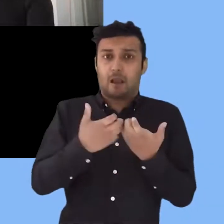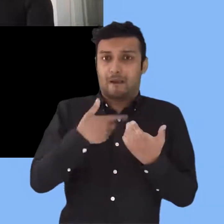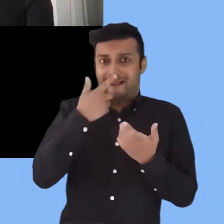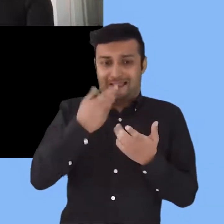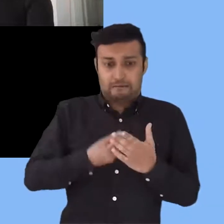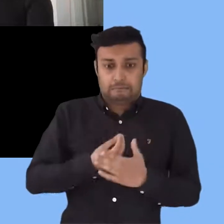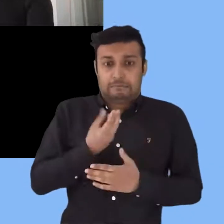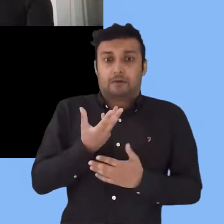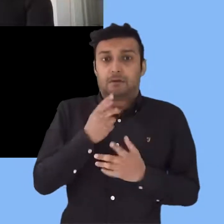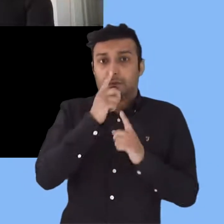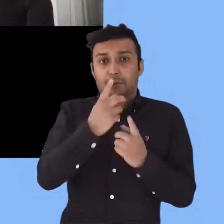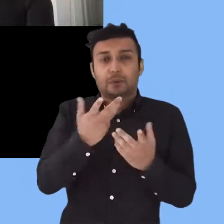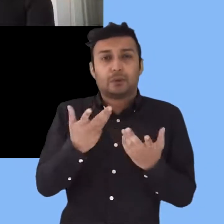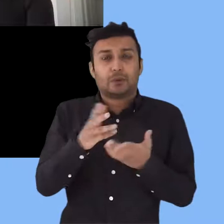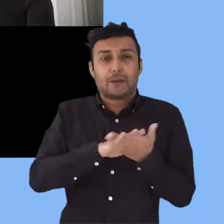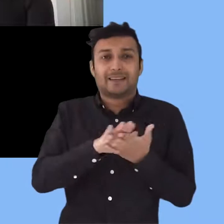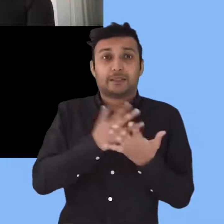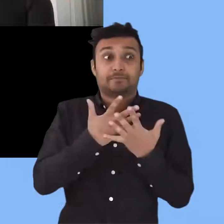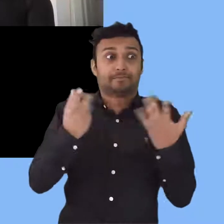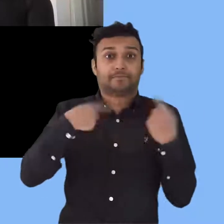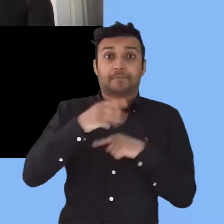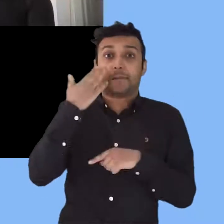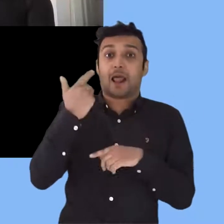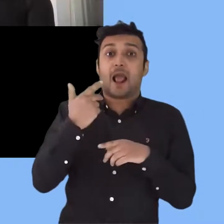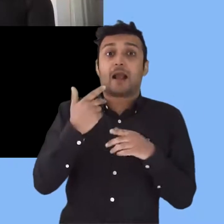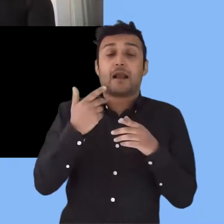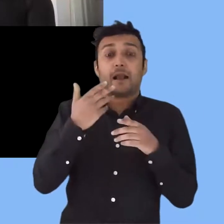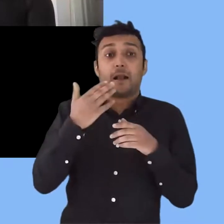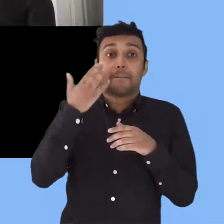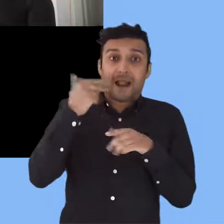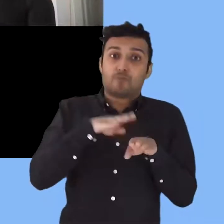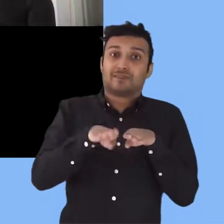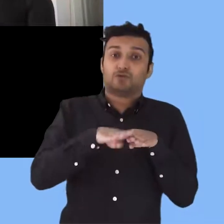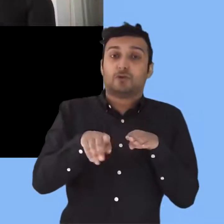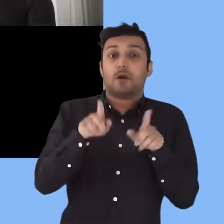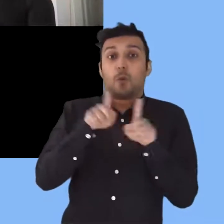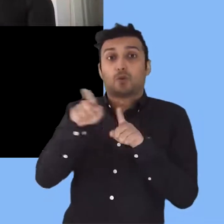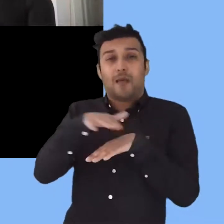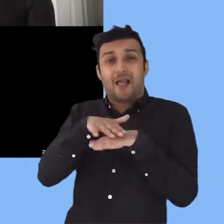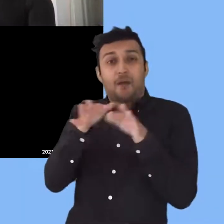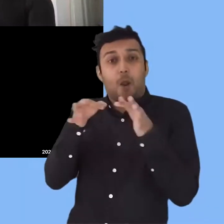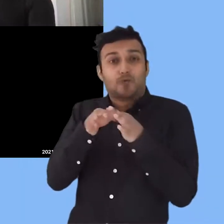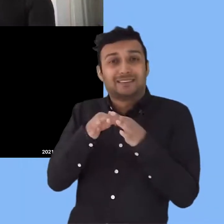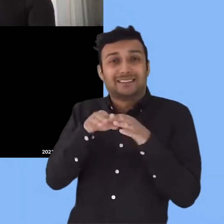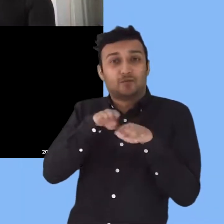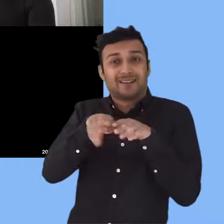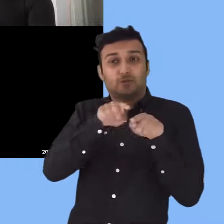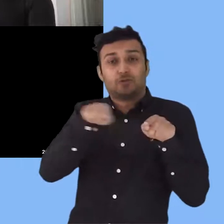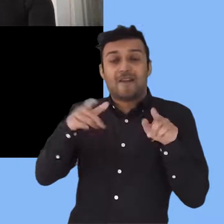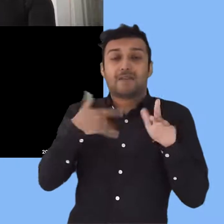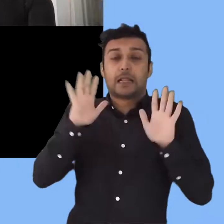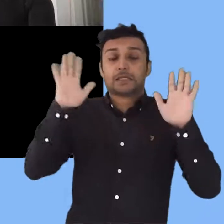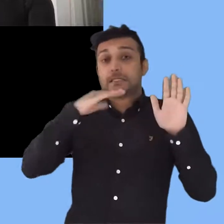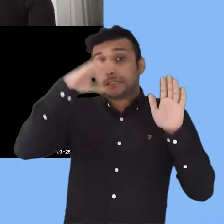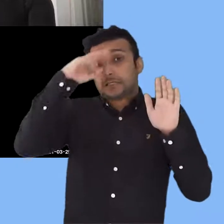and racism, I think it can leave practitioners, and especially minoritized practitioners, to leaving the profession. So there are real issues